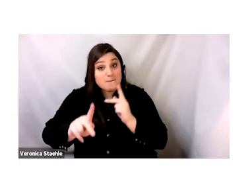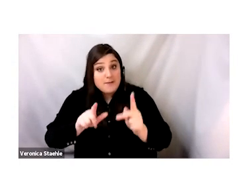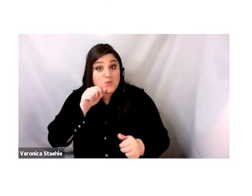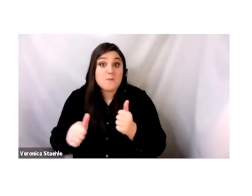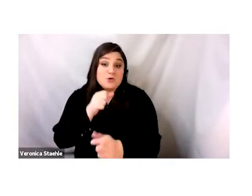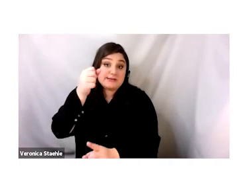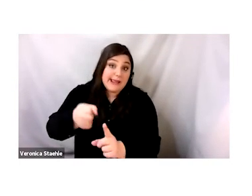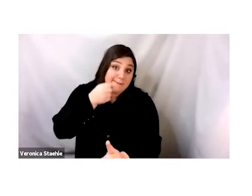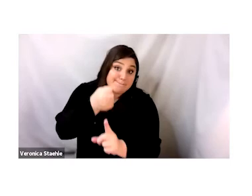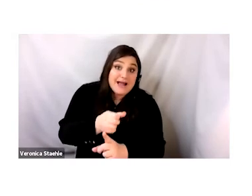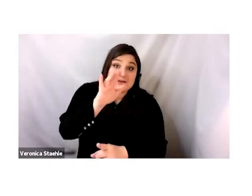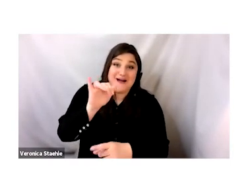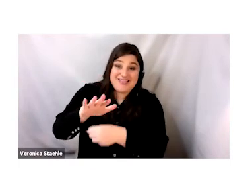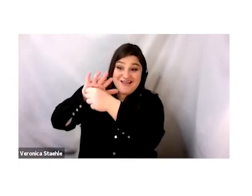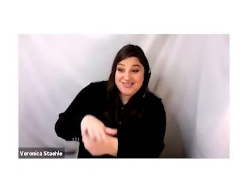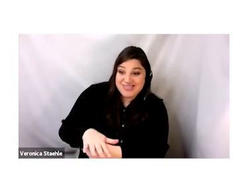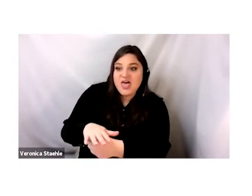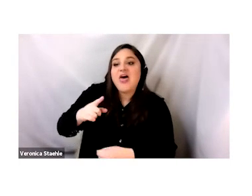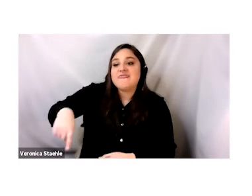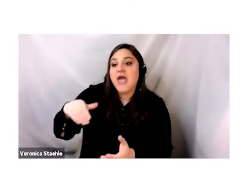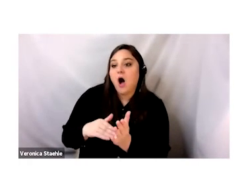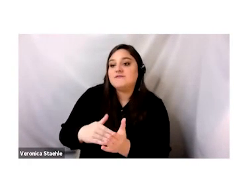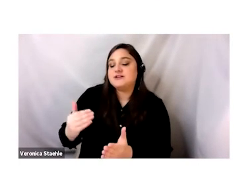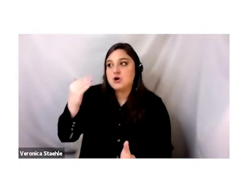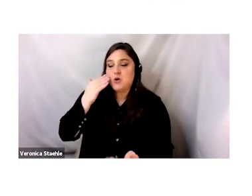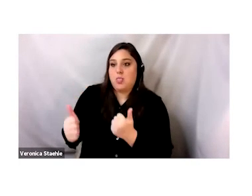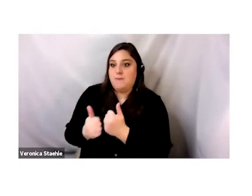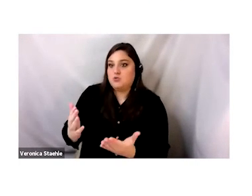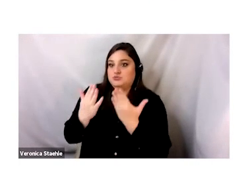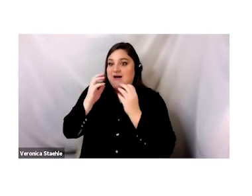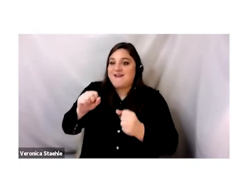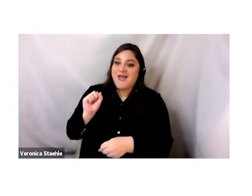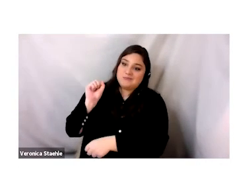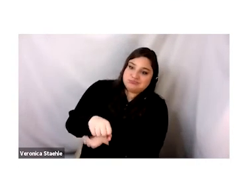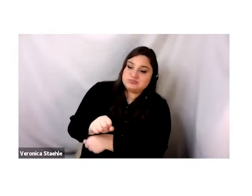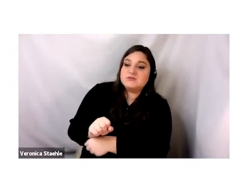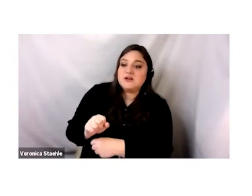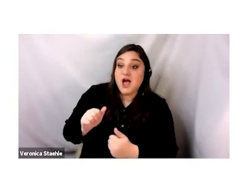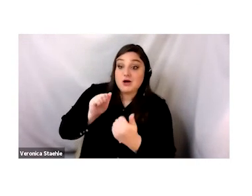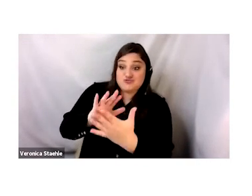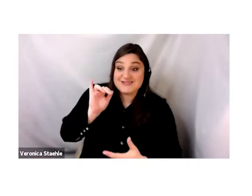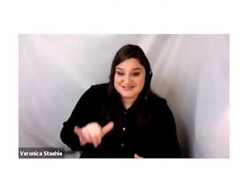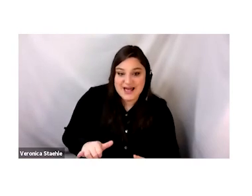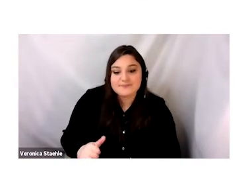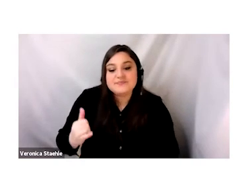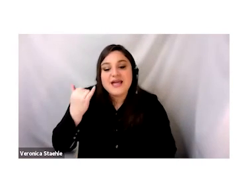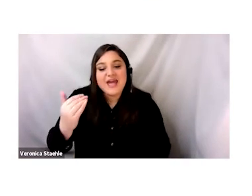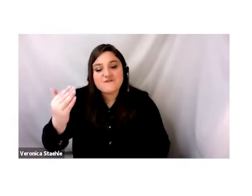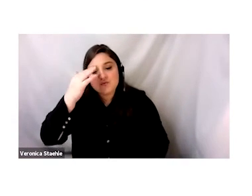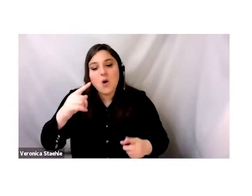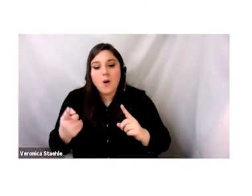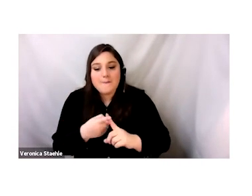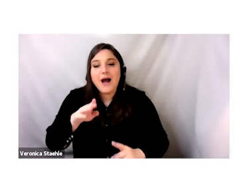by inequities are also closest to approaches to address them. If you know anything about Brian Stevenson's work, he talks